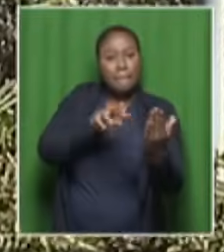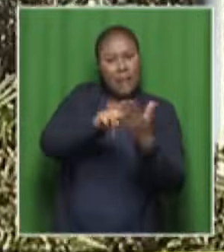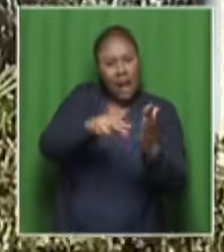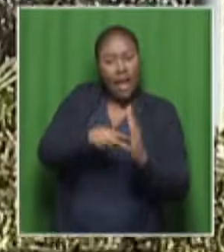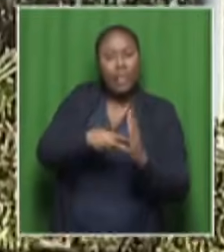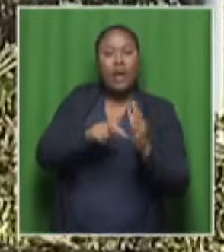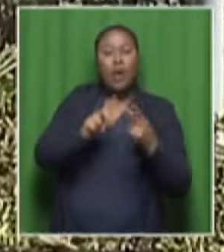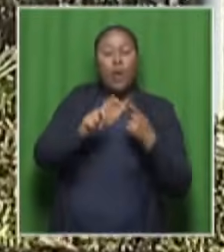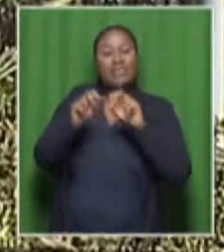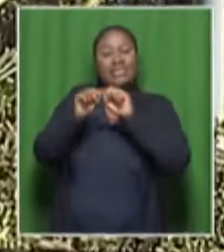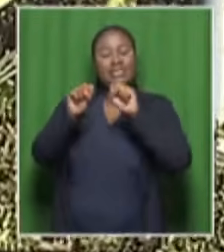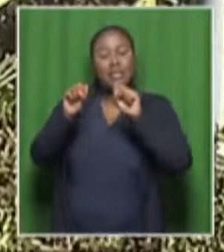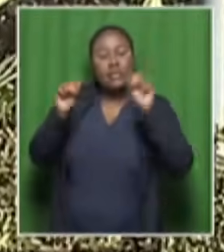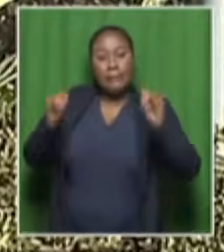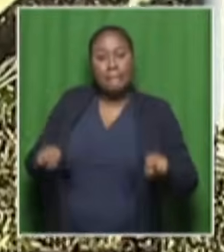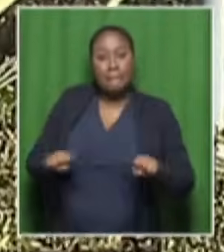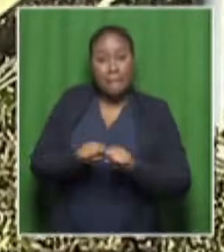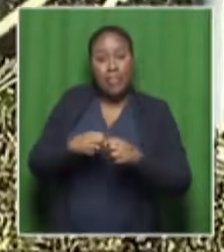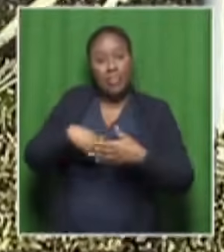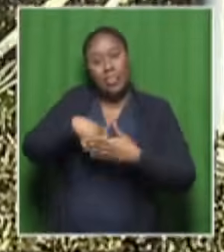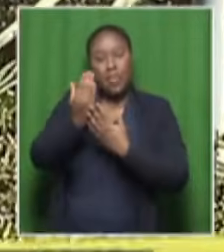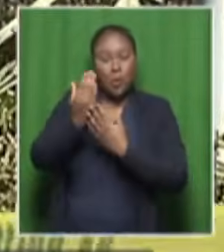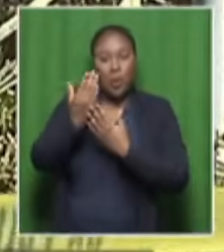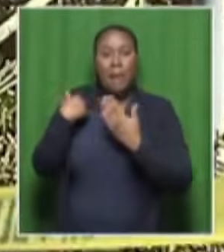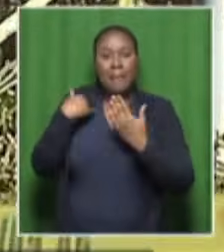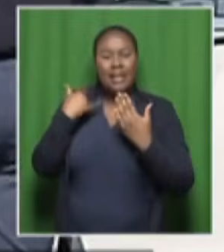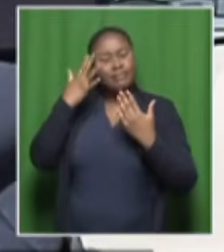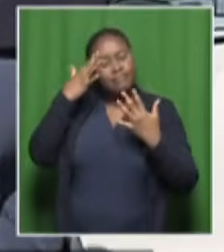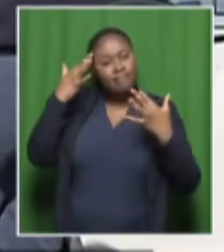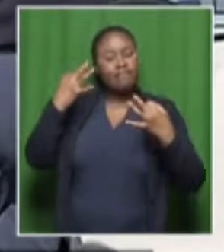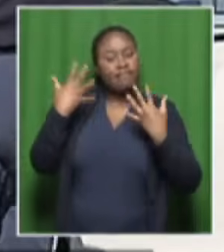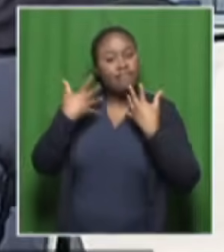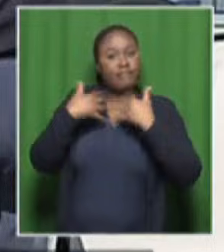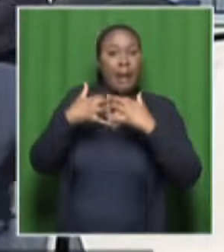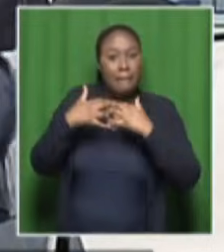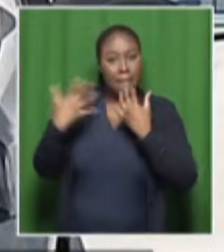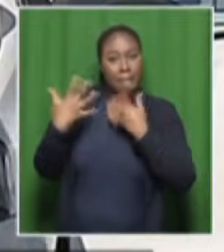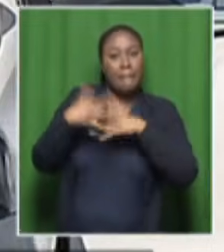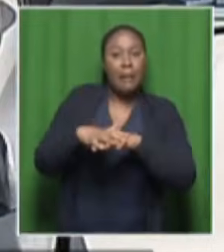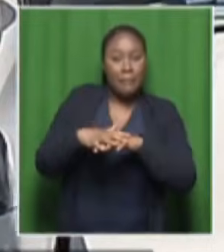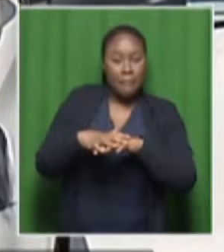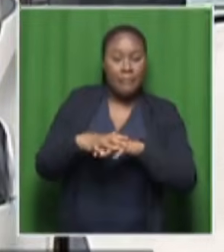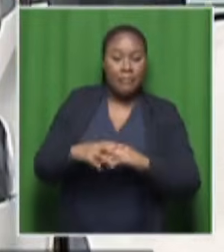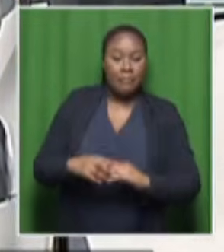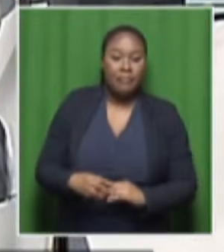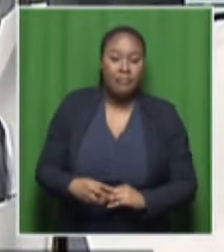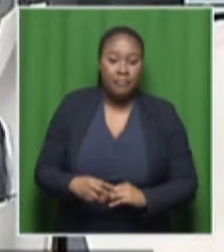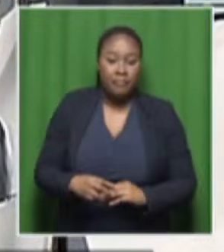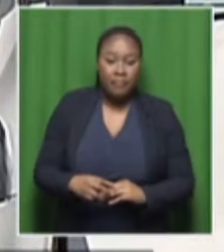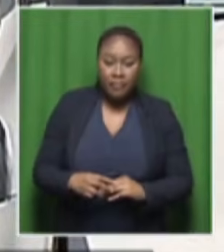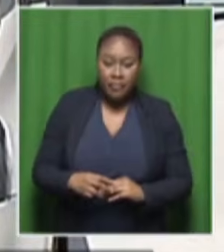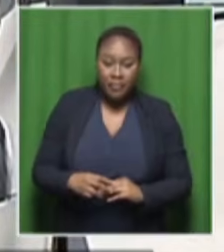be implemented in the Western Cape as soon as possible. When it happened last